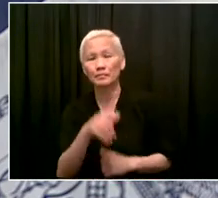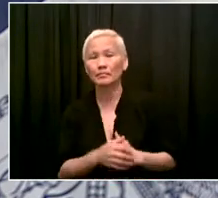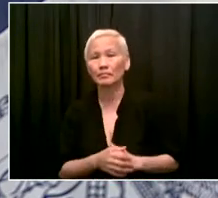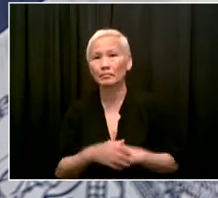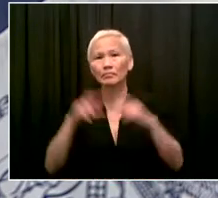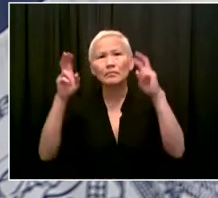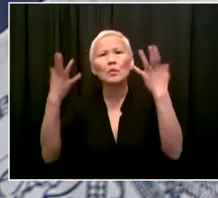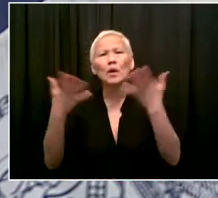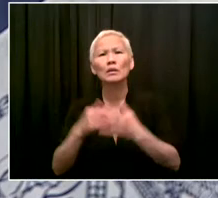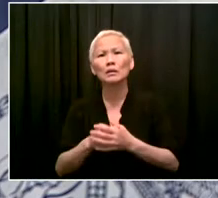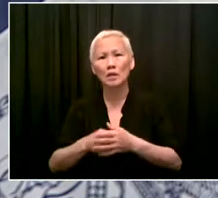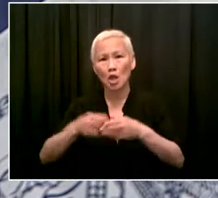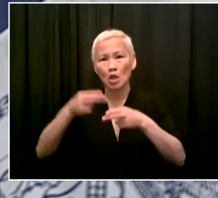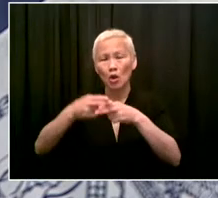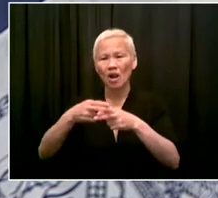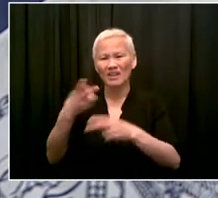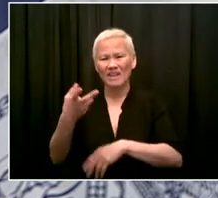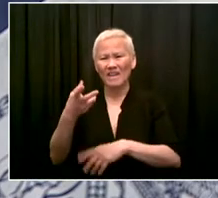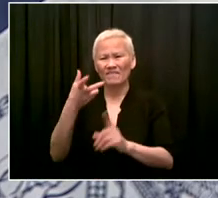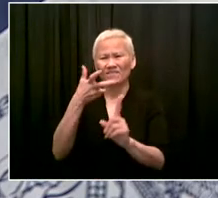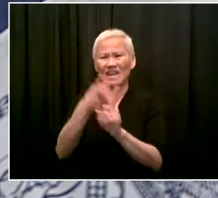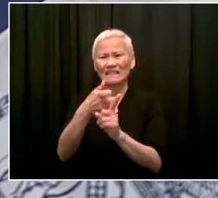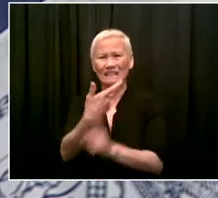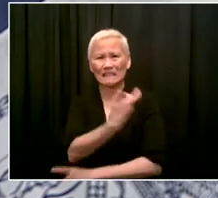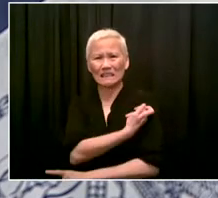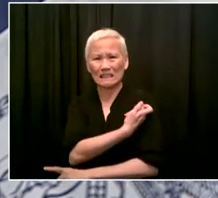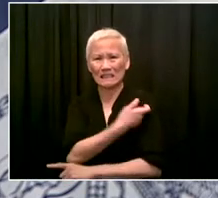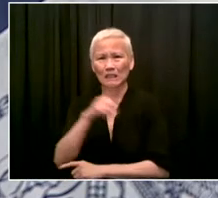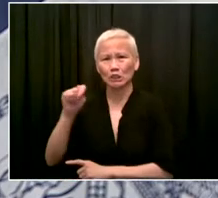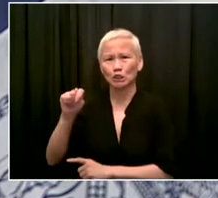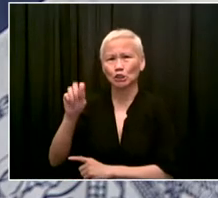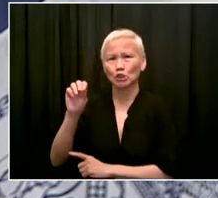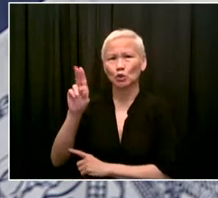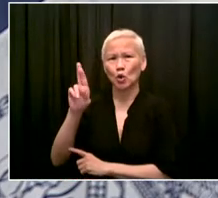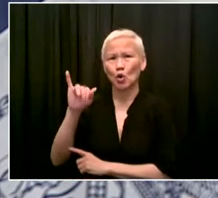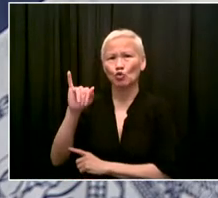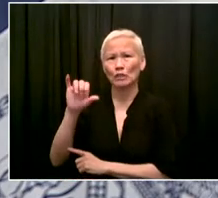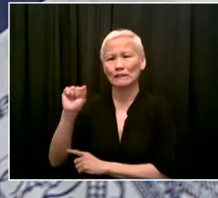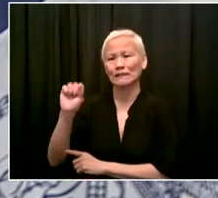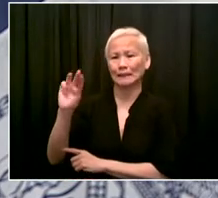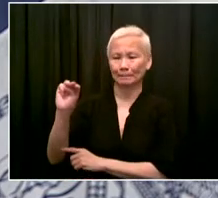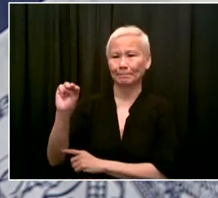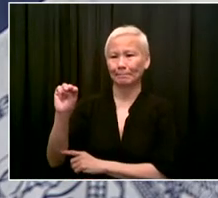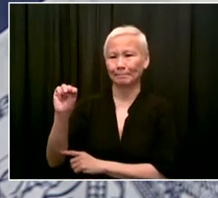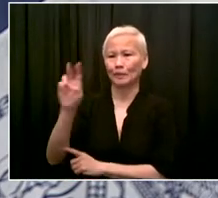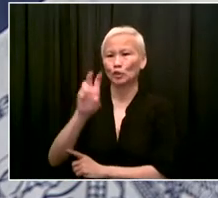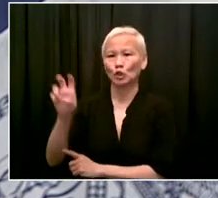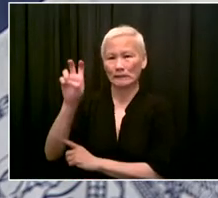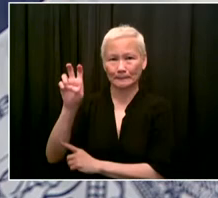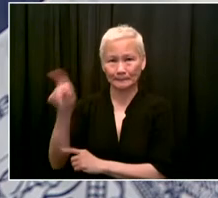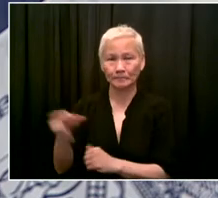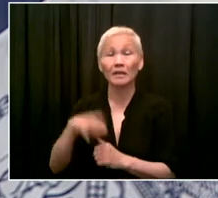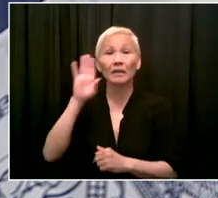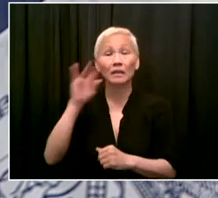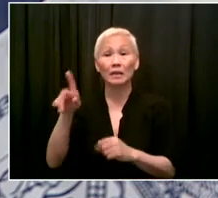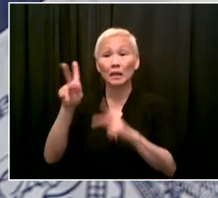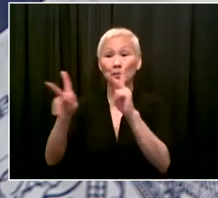I'm wrong, that it currently only applies to residents of other states. Would